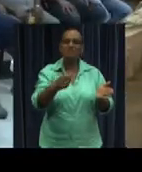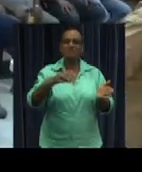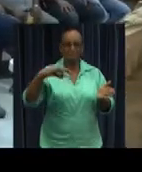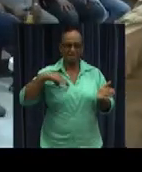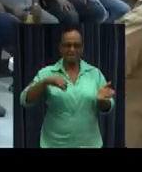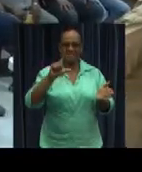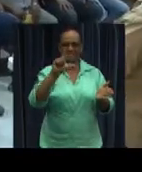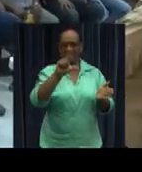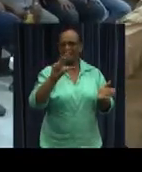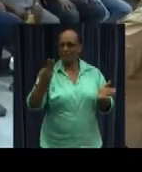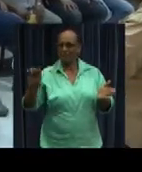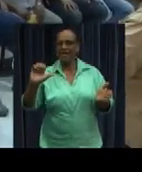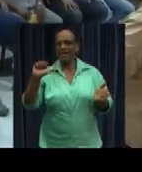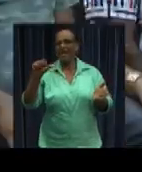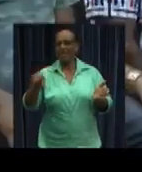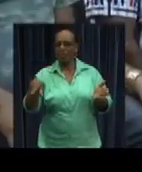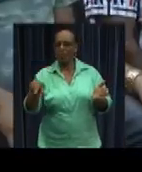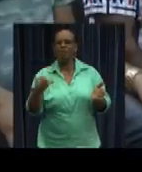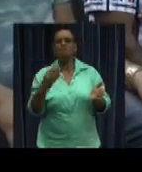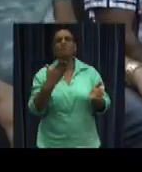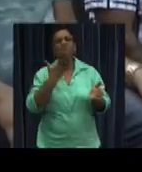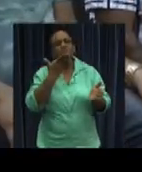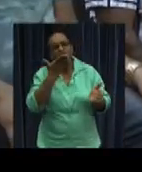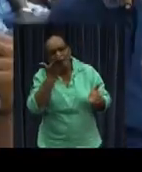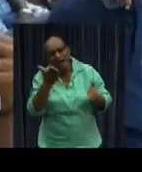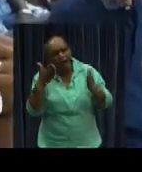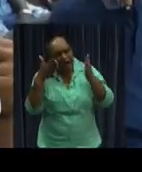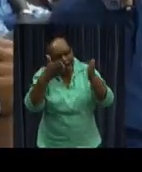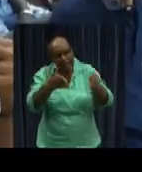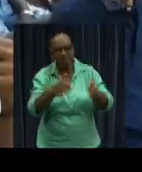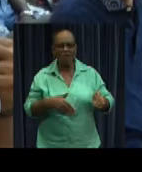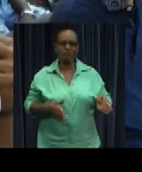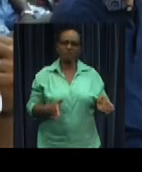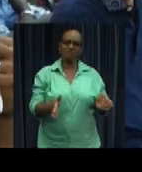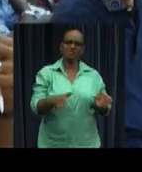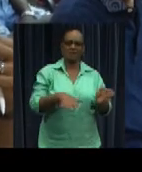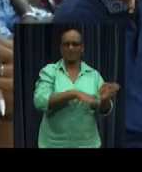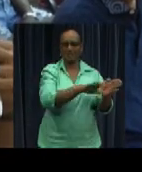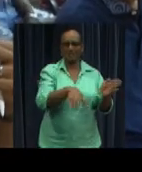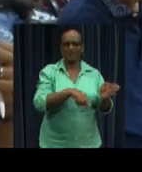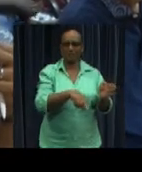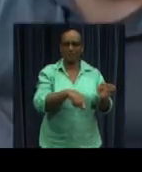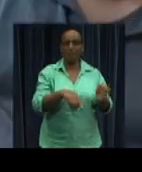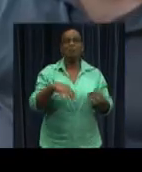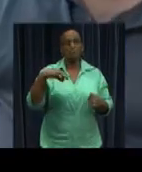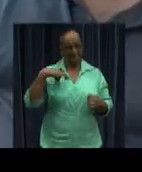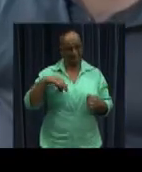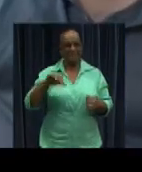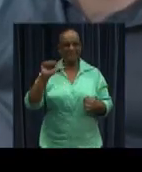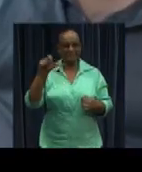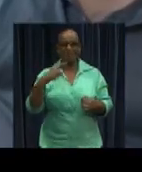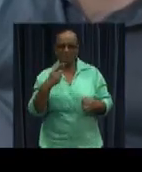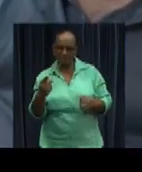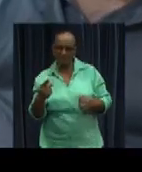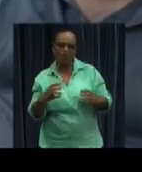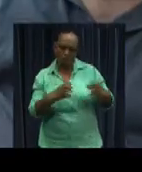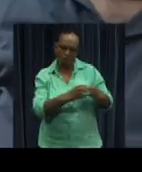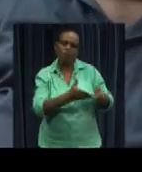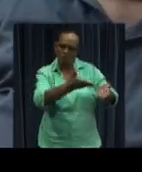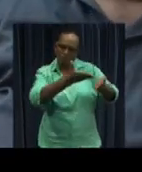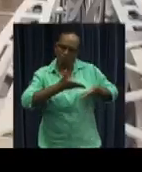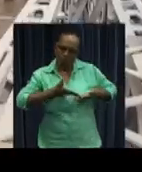Collective, submitted a petition to Minister Suresh Algo. It is their intention to ask for attention